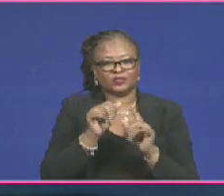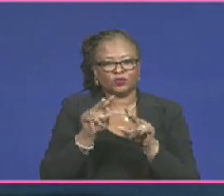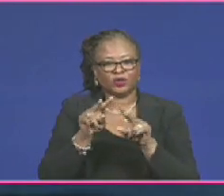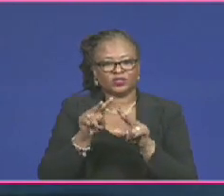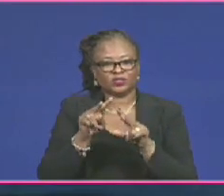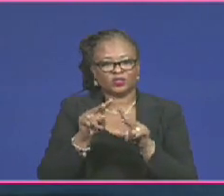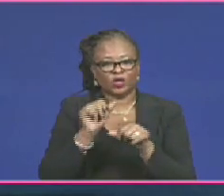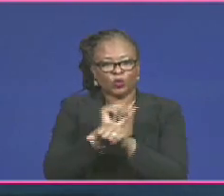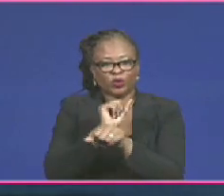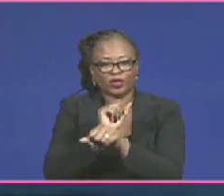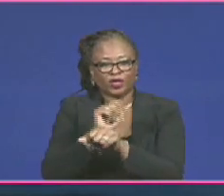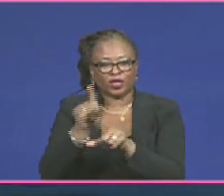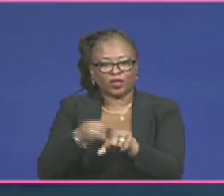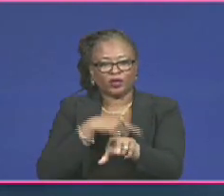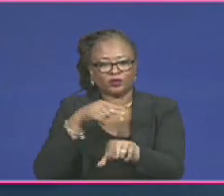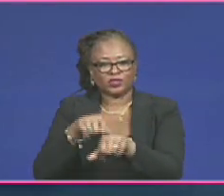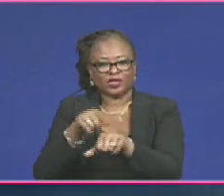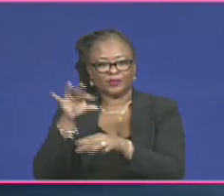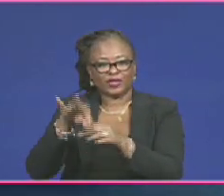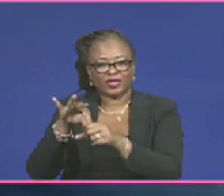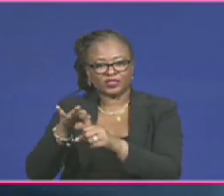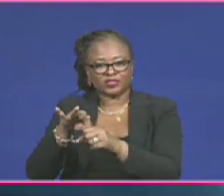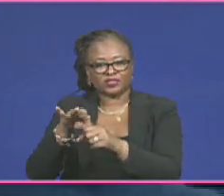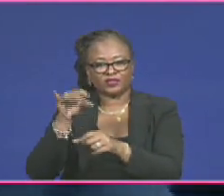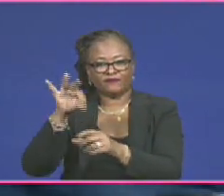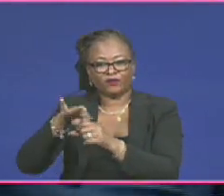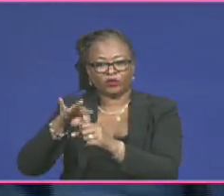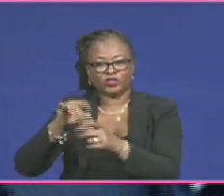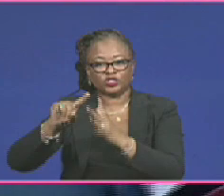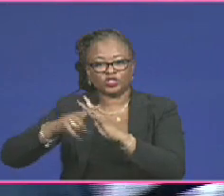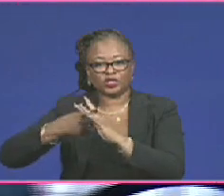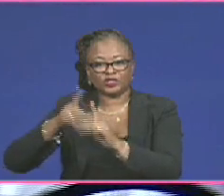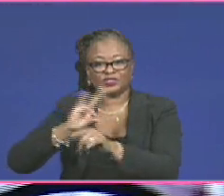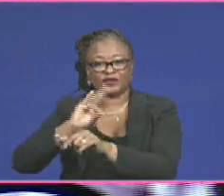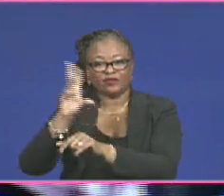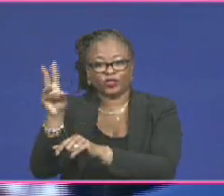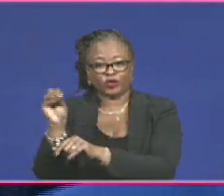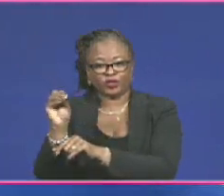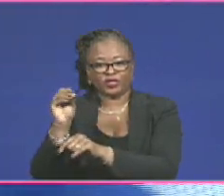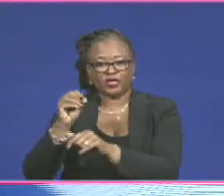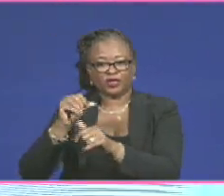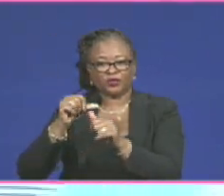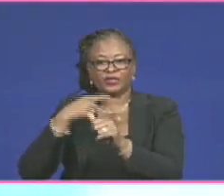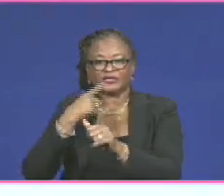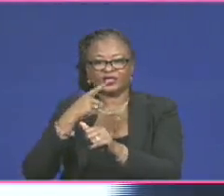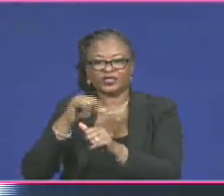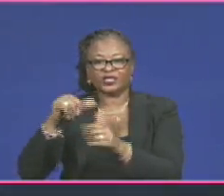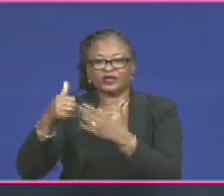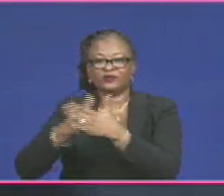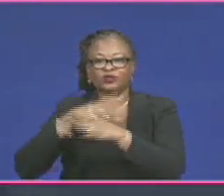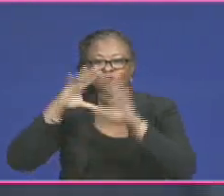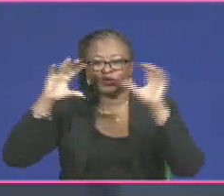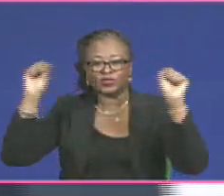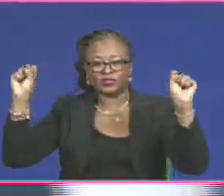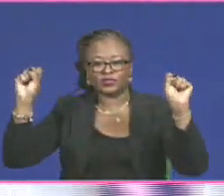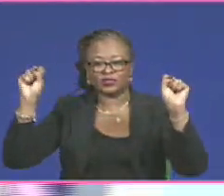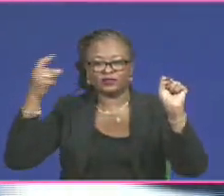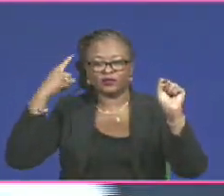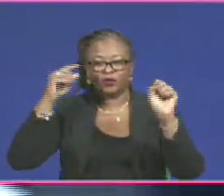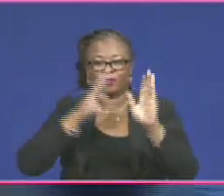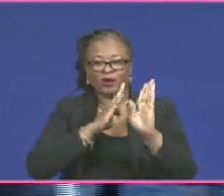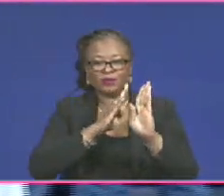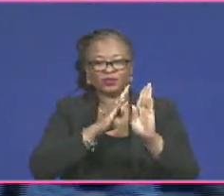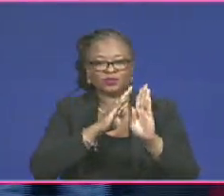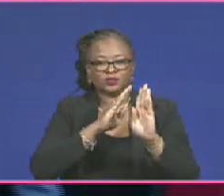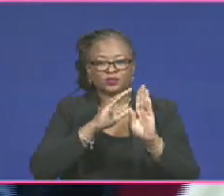been working in a long time. Elections, the voting started about 7:30, and we can tell you that they have a new president here for the Bahamas